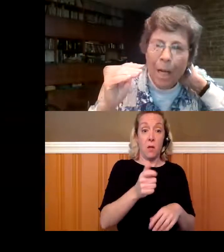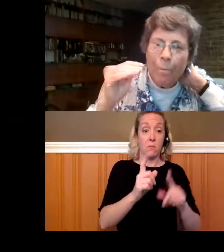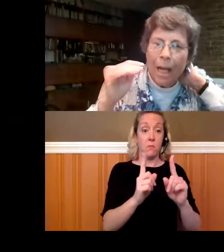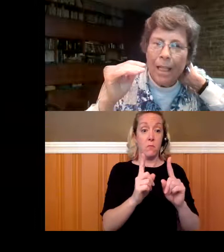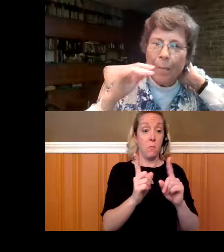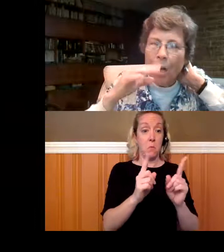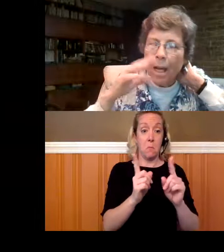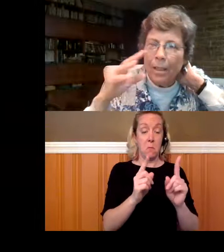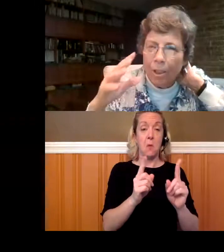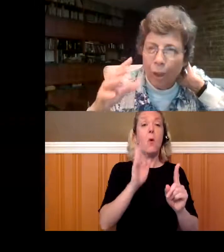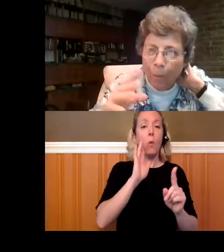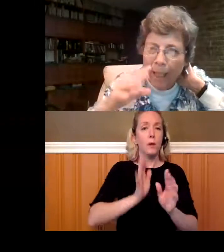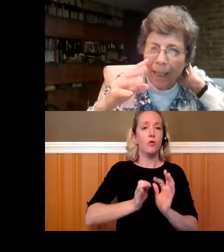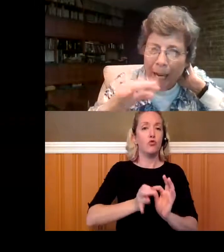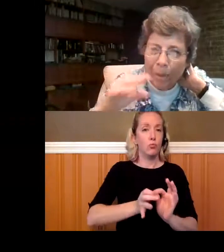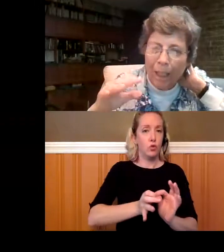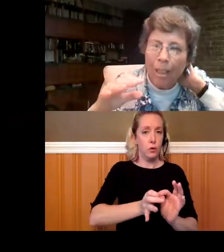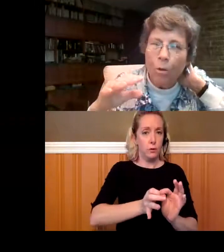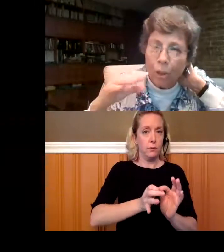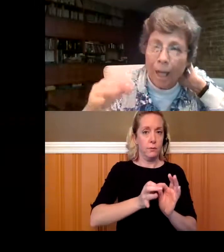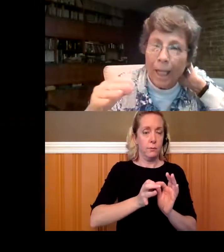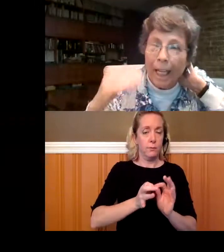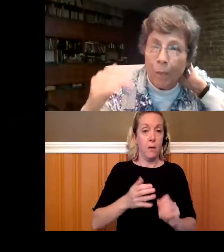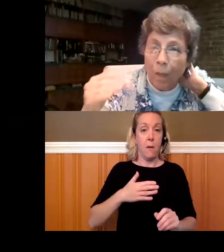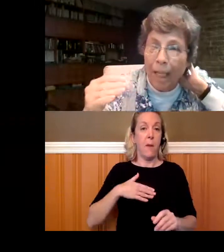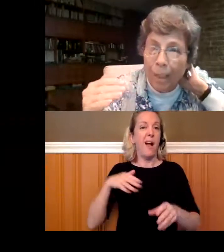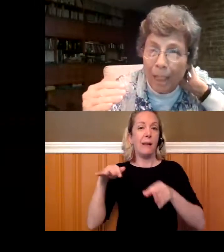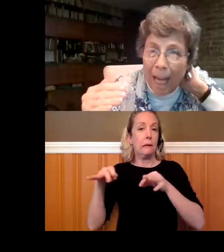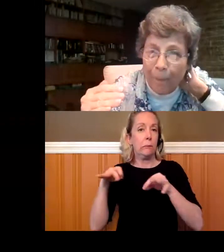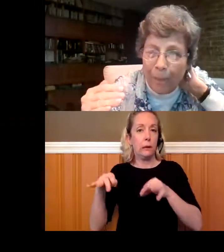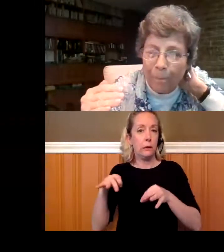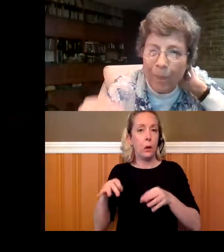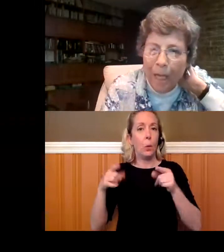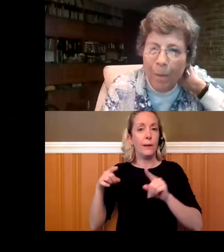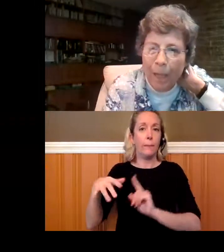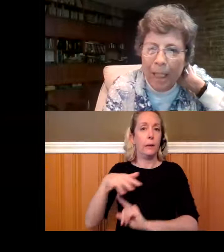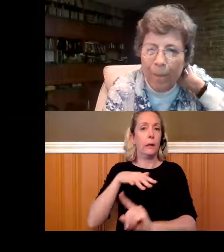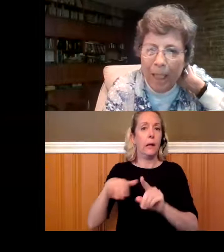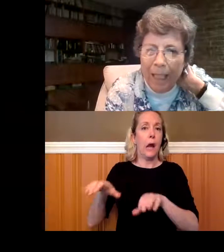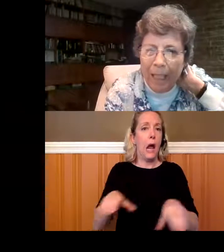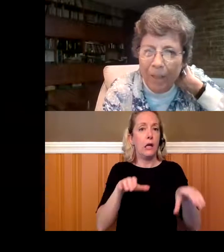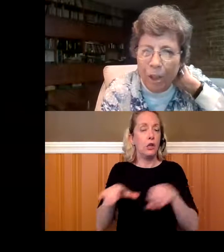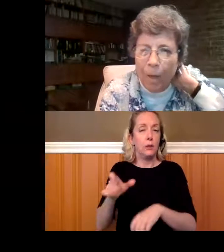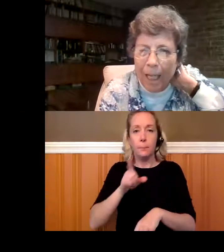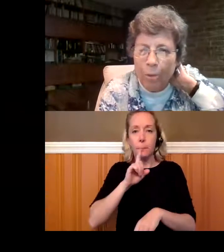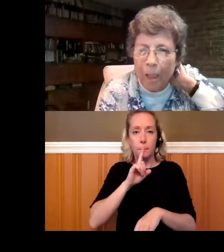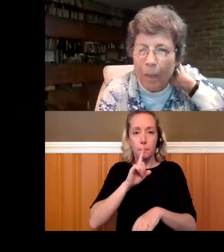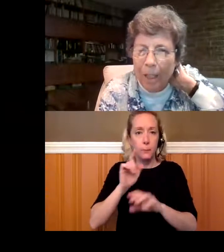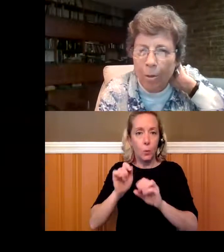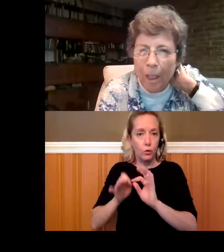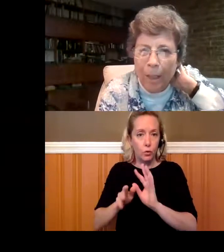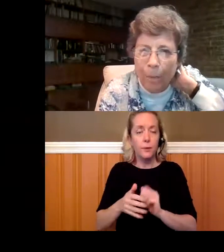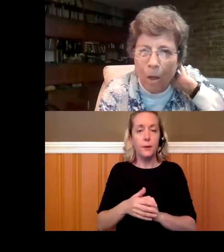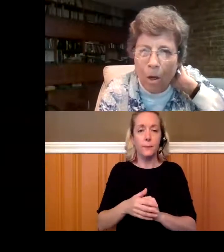not interpreting and captioning Donna explaining what's happening. But in the beginning of each one, I do explain who these people